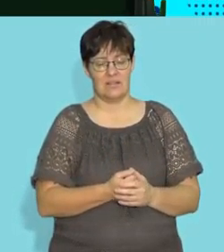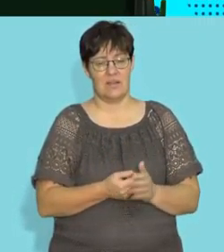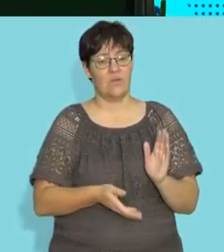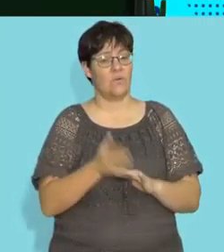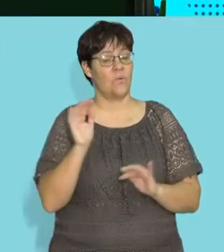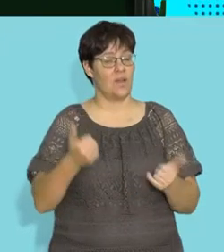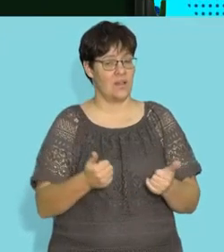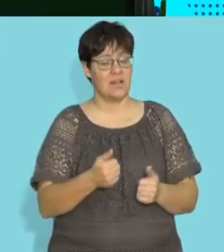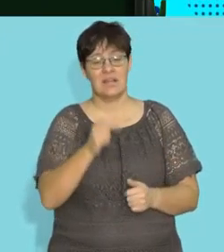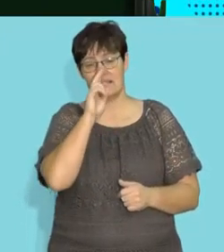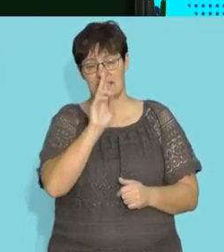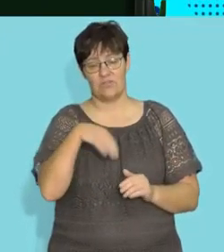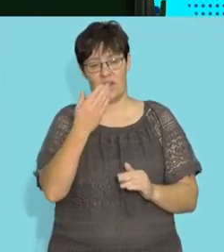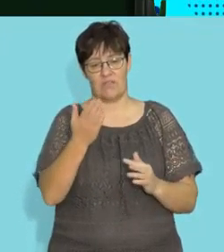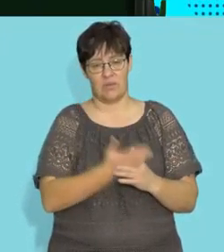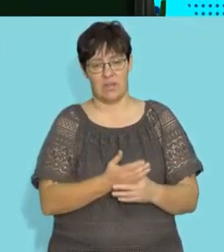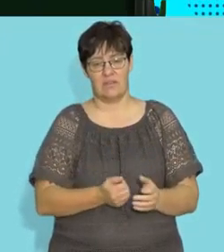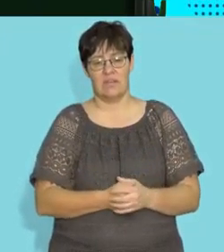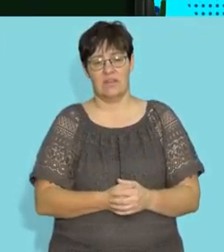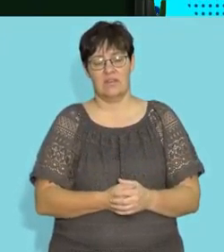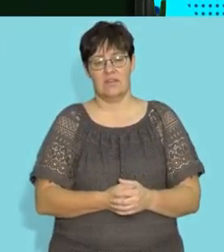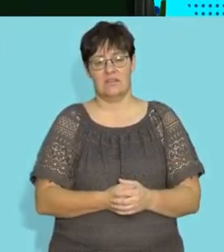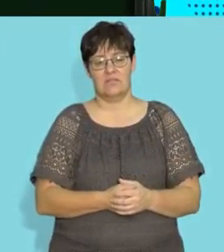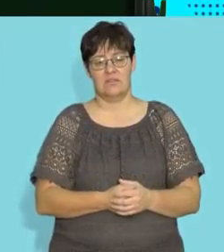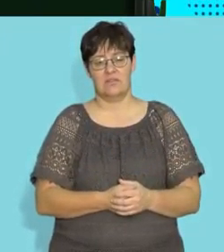a strong conjugate base.